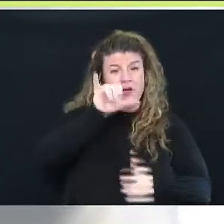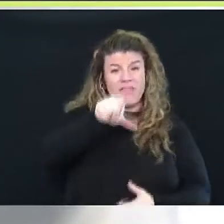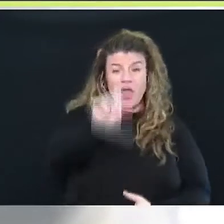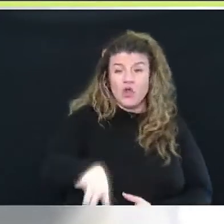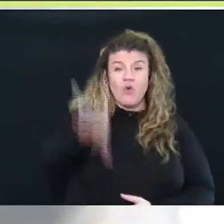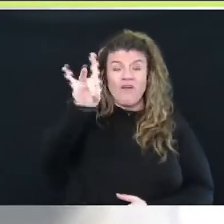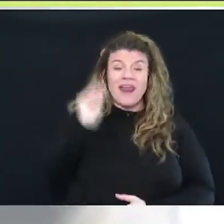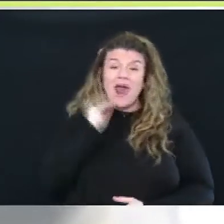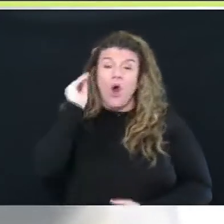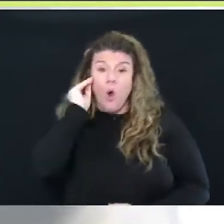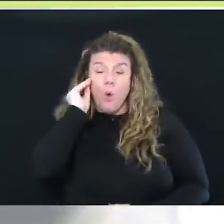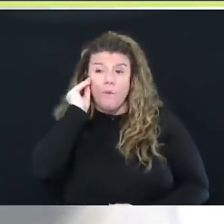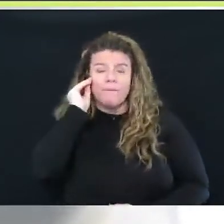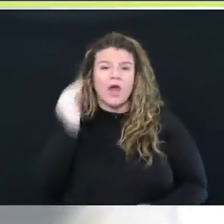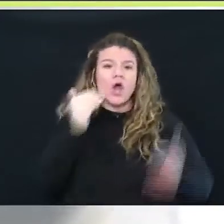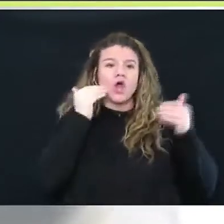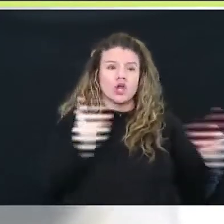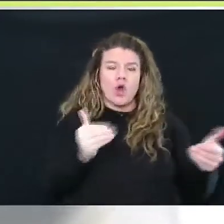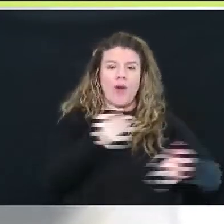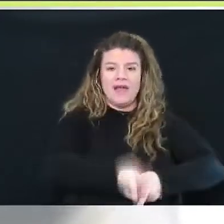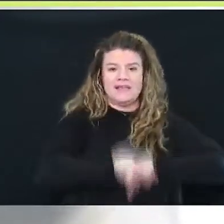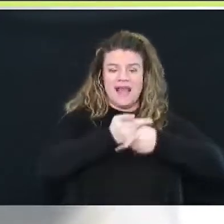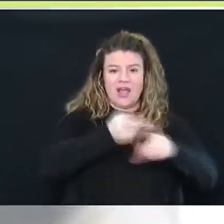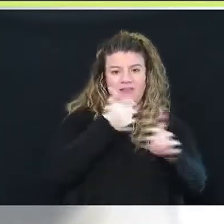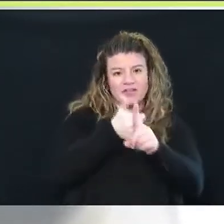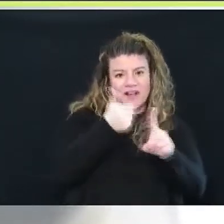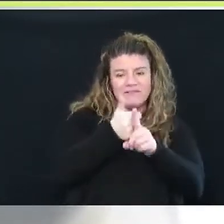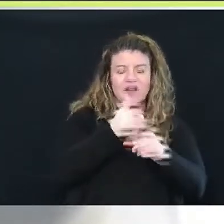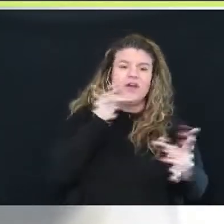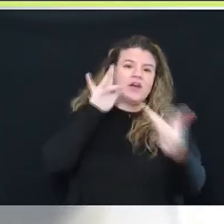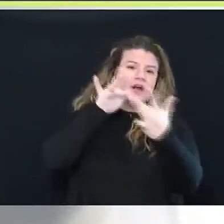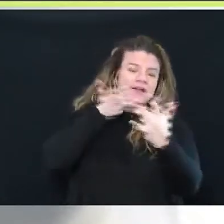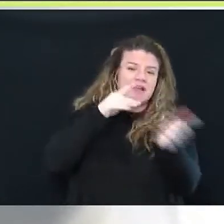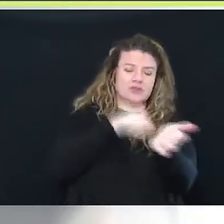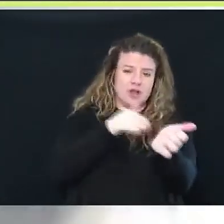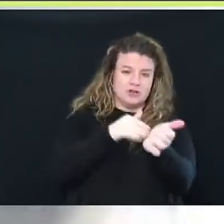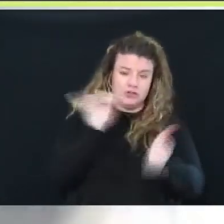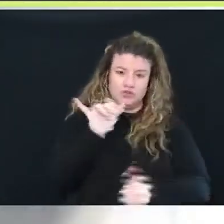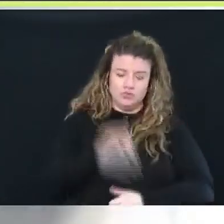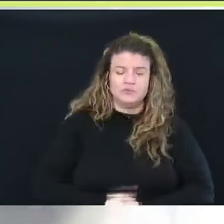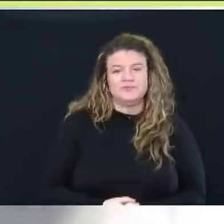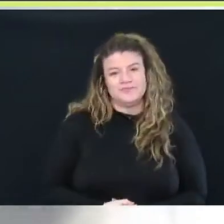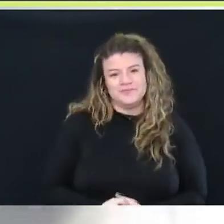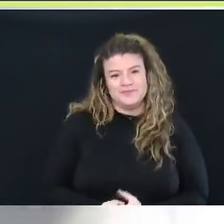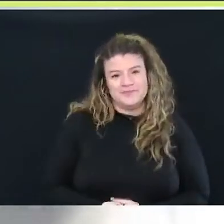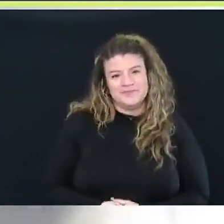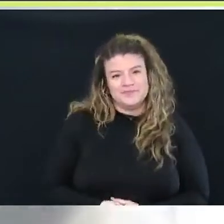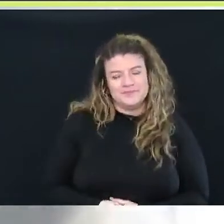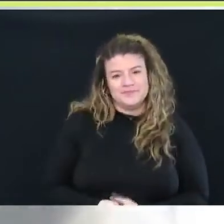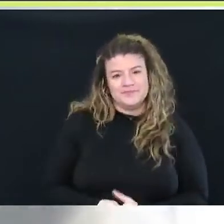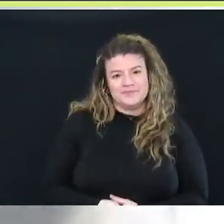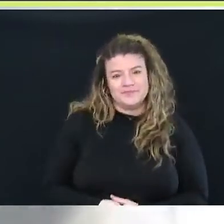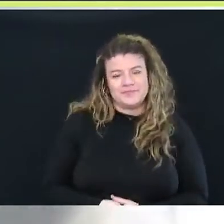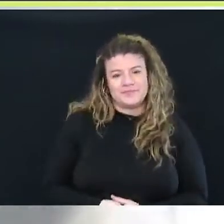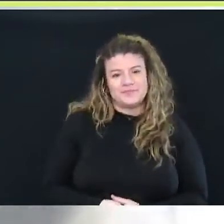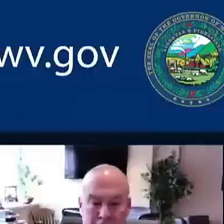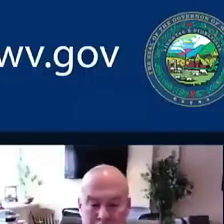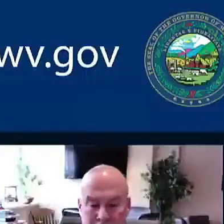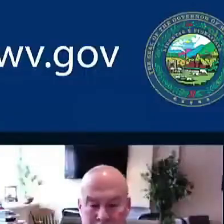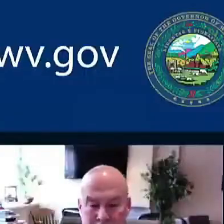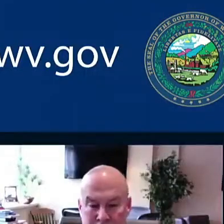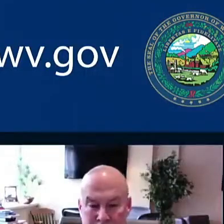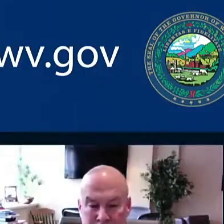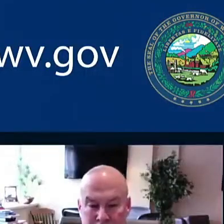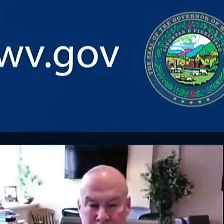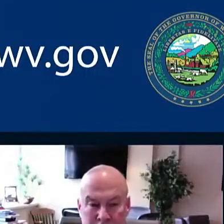out at home, to go ahead and take care of yourself and contact your doctor as needed. Thanks, Jordan. All right, thank you, Doctor.